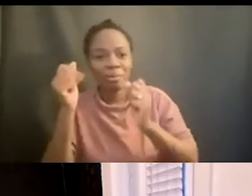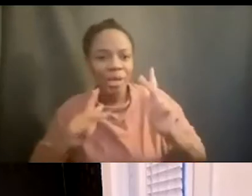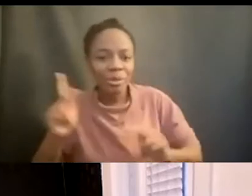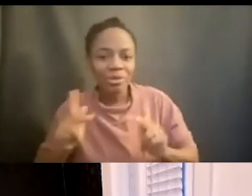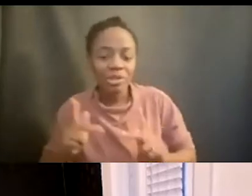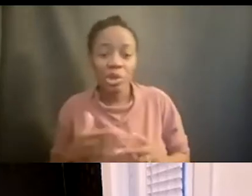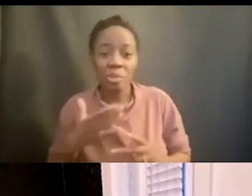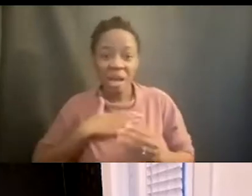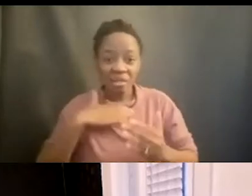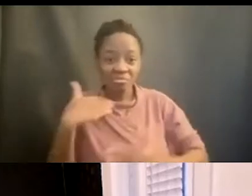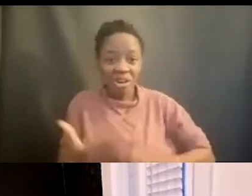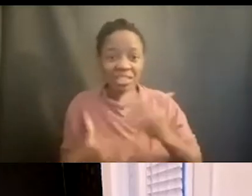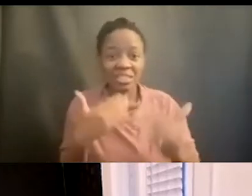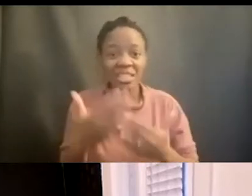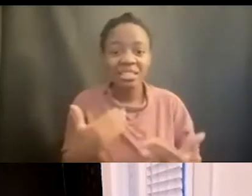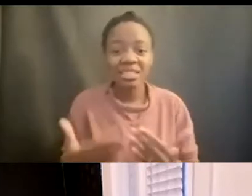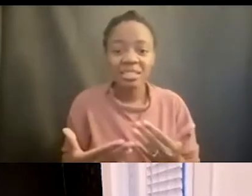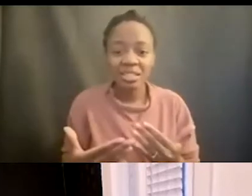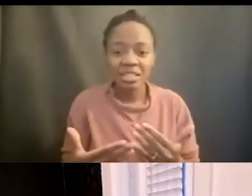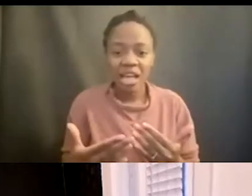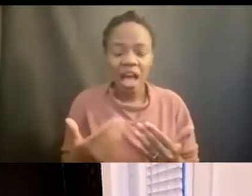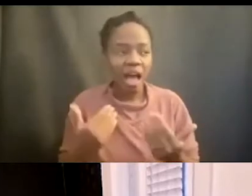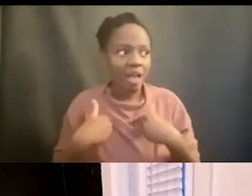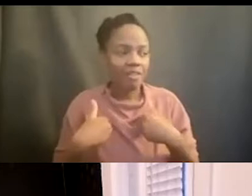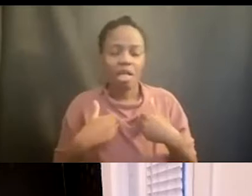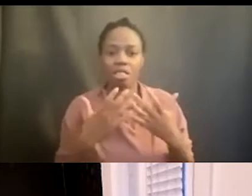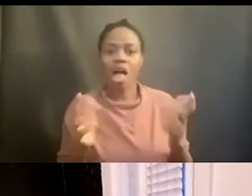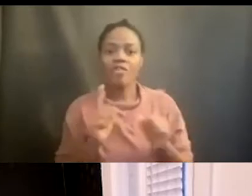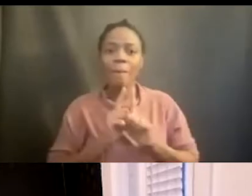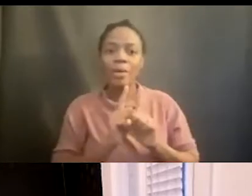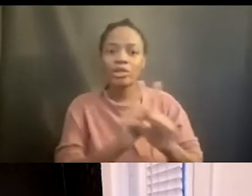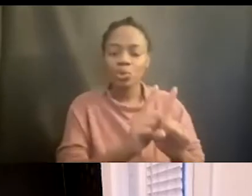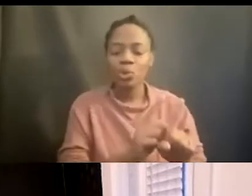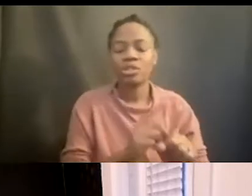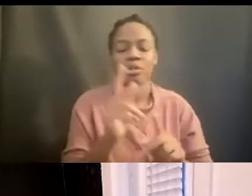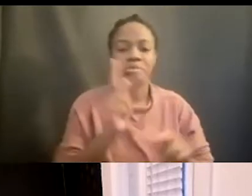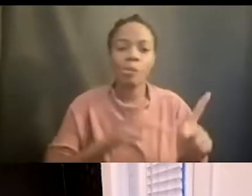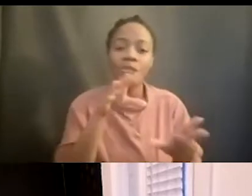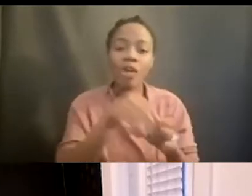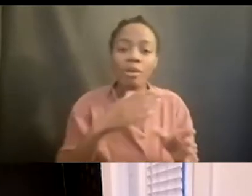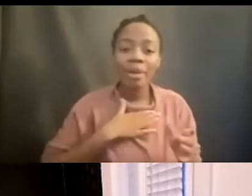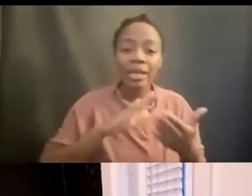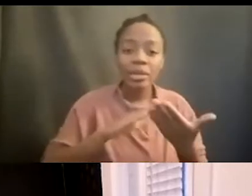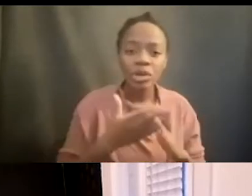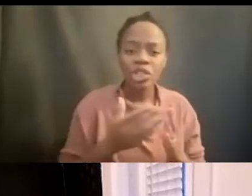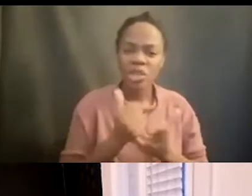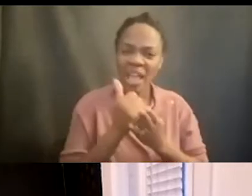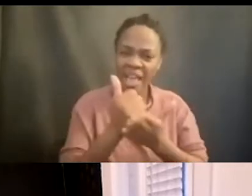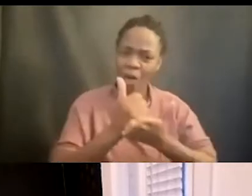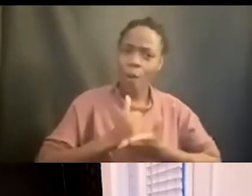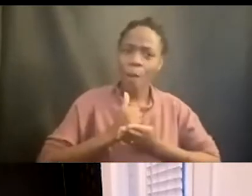the way, I heard from a lot of mentors and others in my community who really helped me kind of overcome